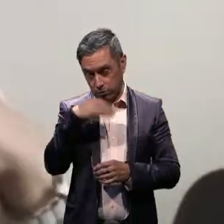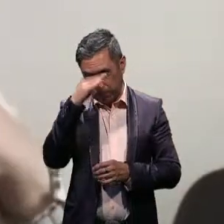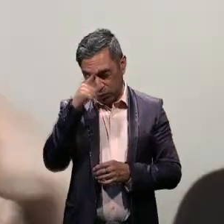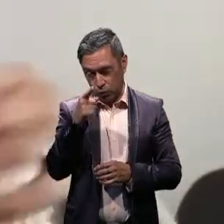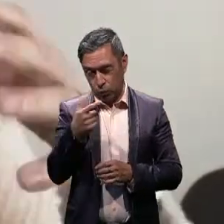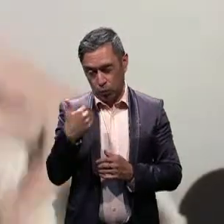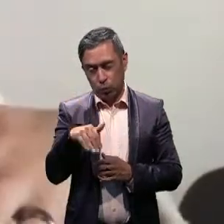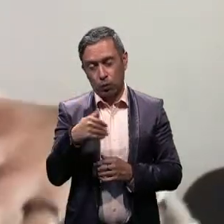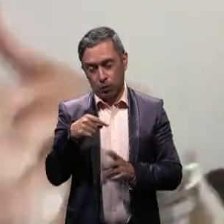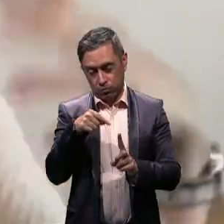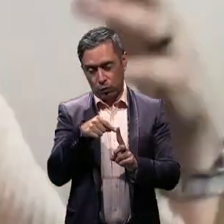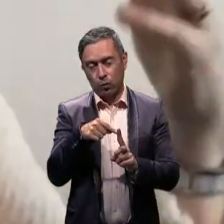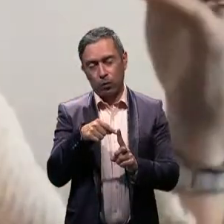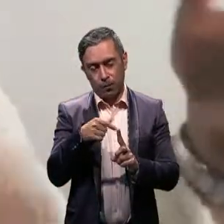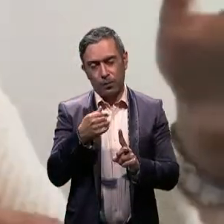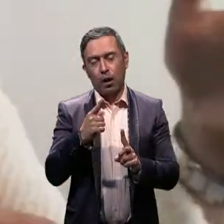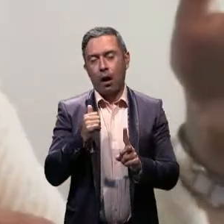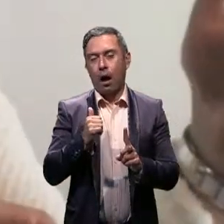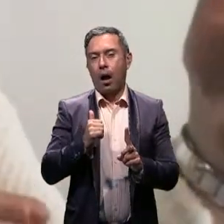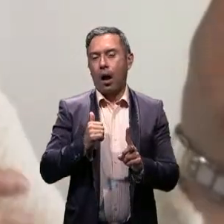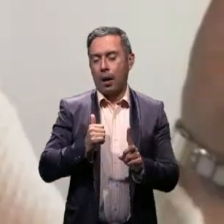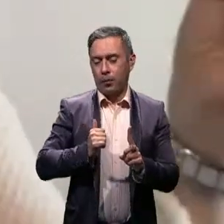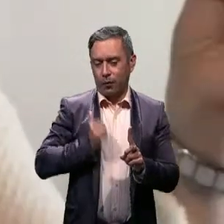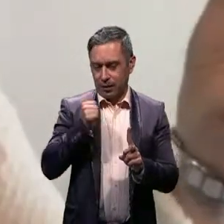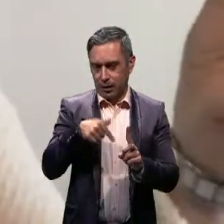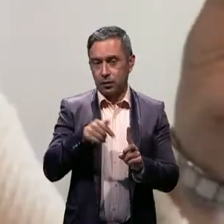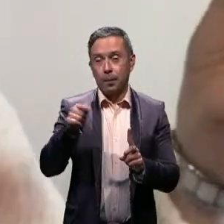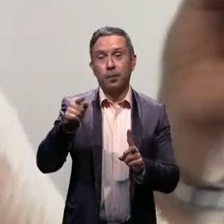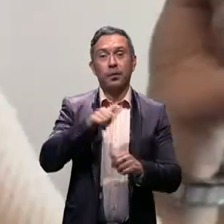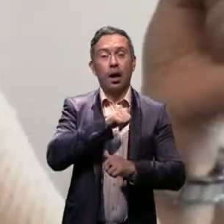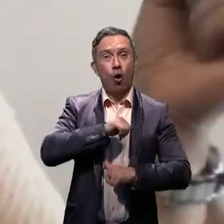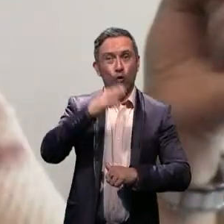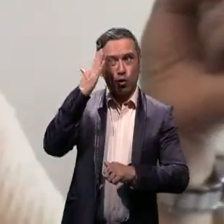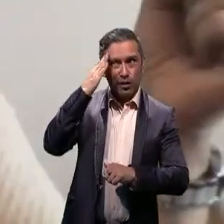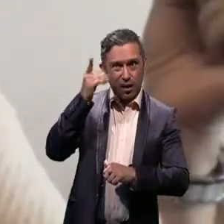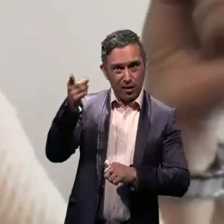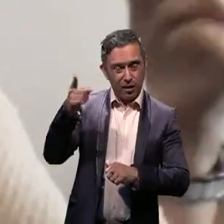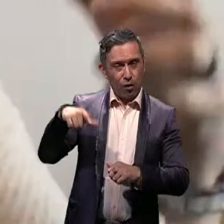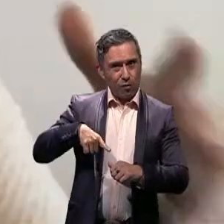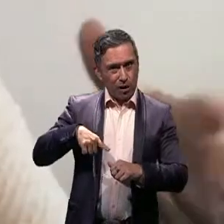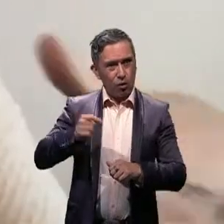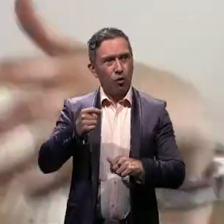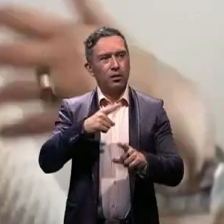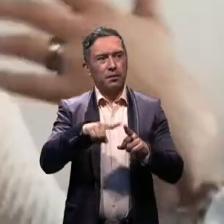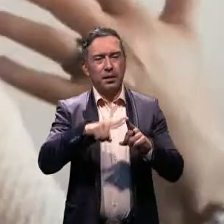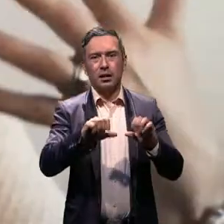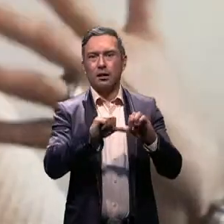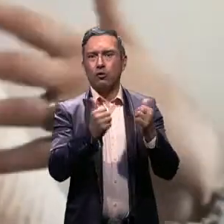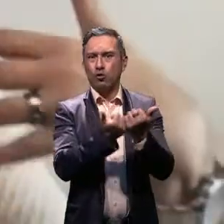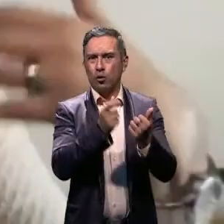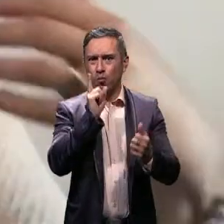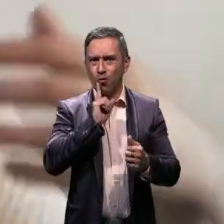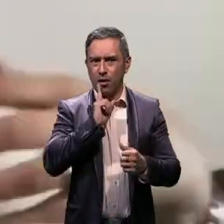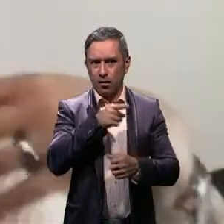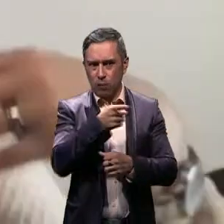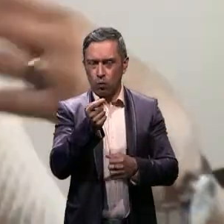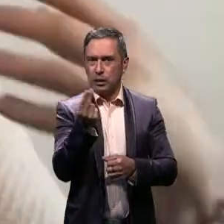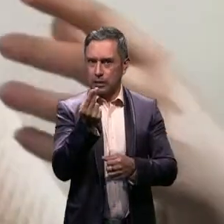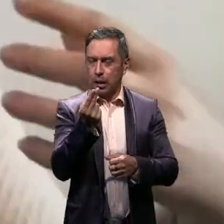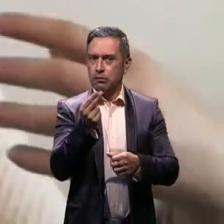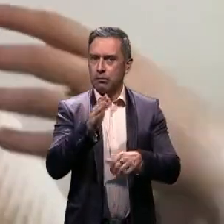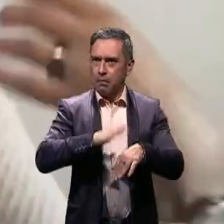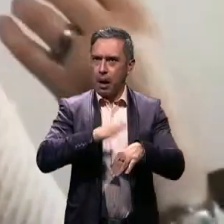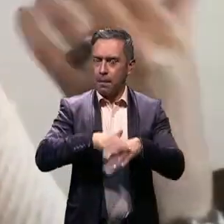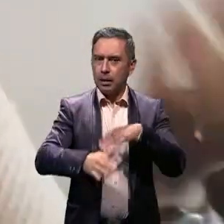more in politics. So there is a huge opportunity here for the government, for the organizations,